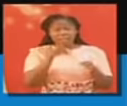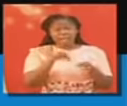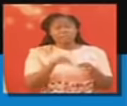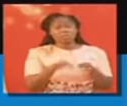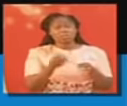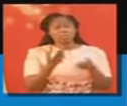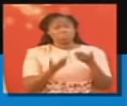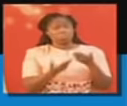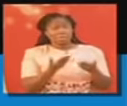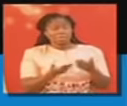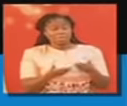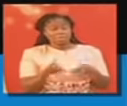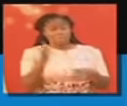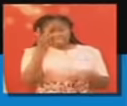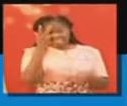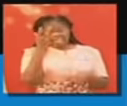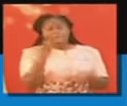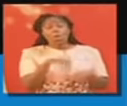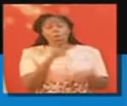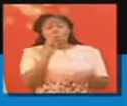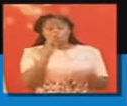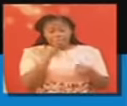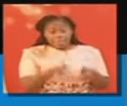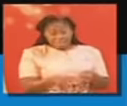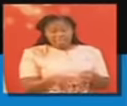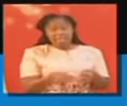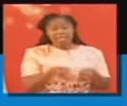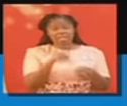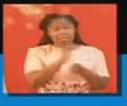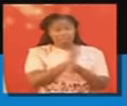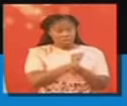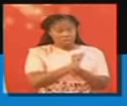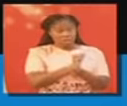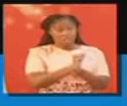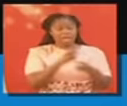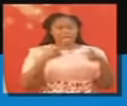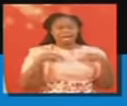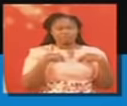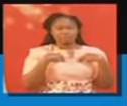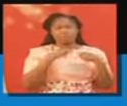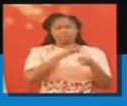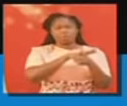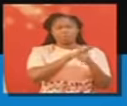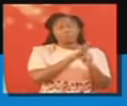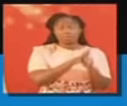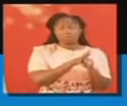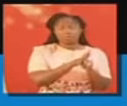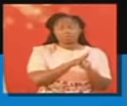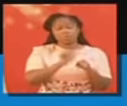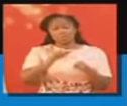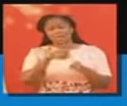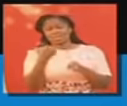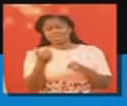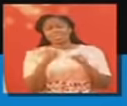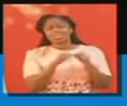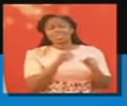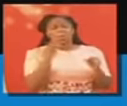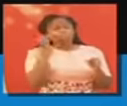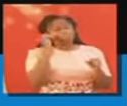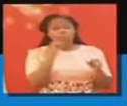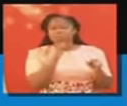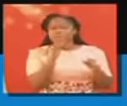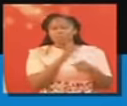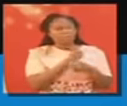workplace had contracted the COVID-19. Some of them, when they go home, they are not being paid and they are